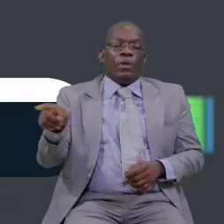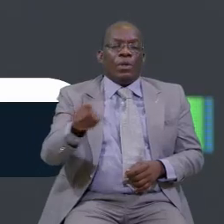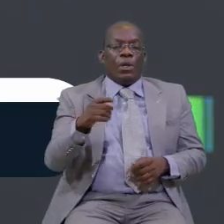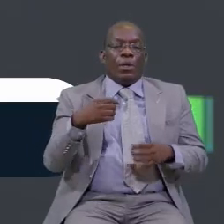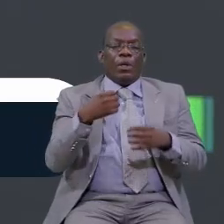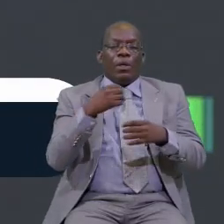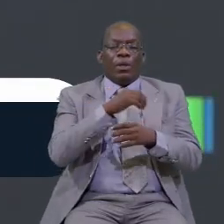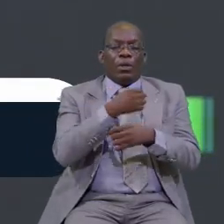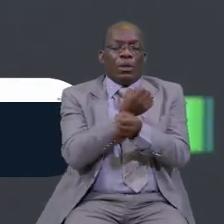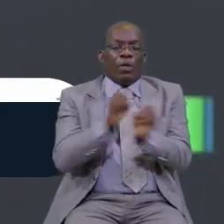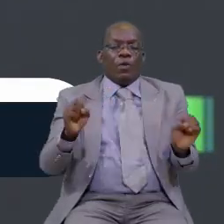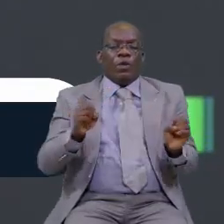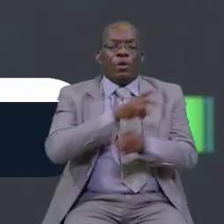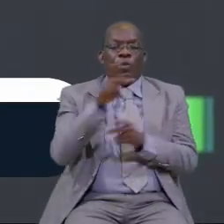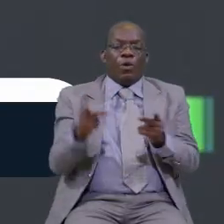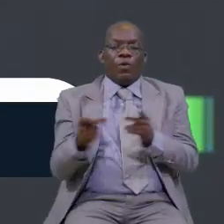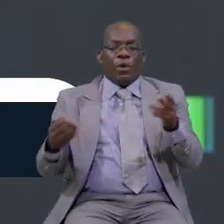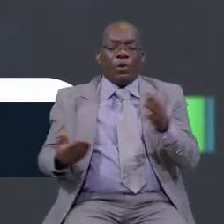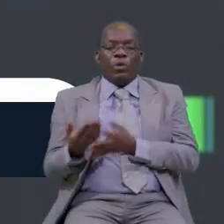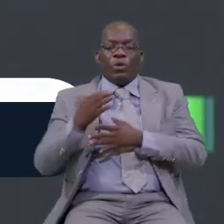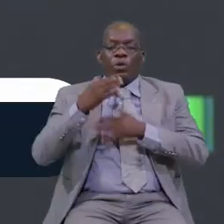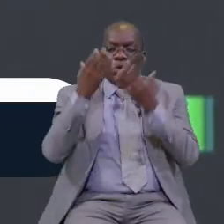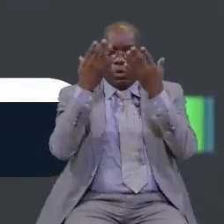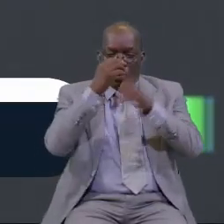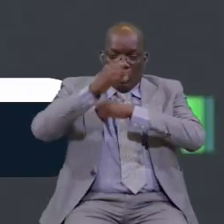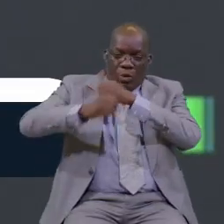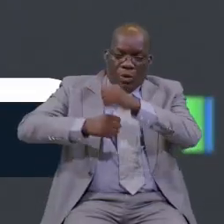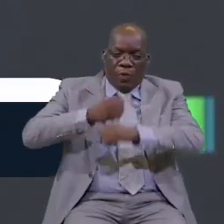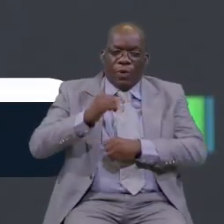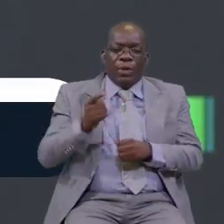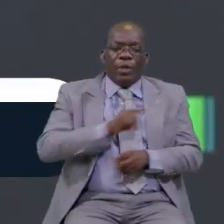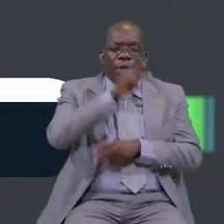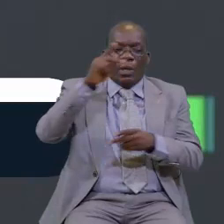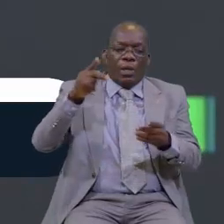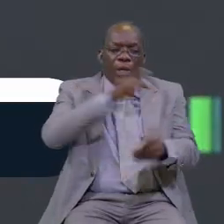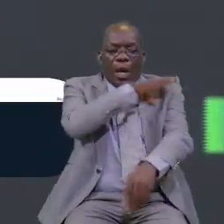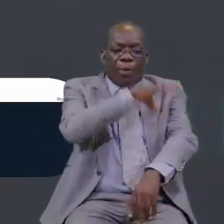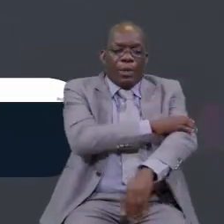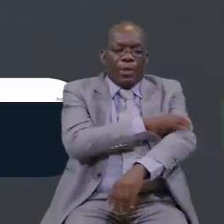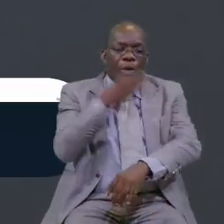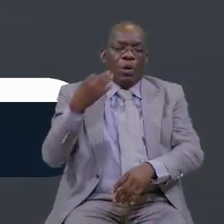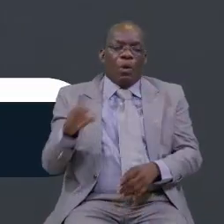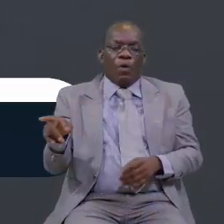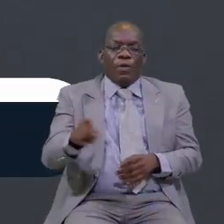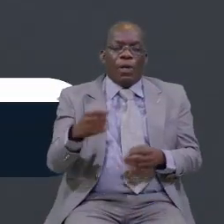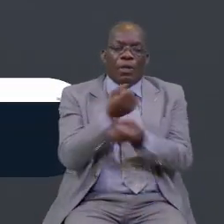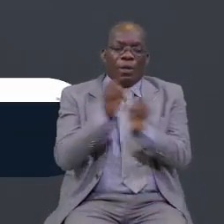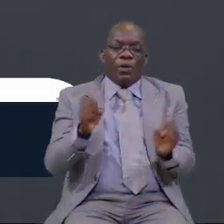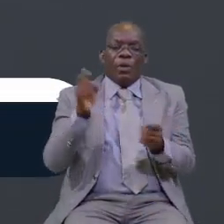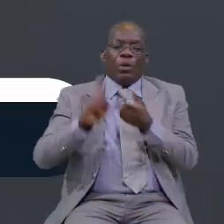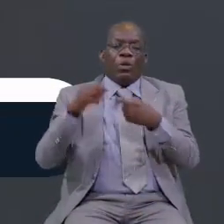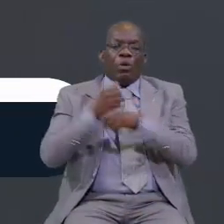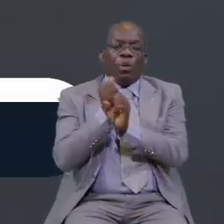suffering. The captain of their salvation. That's Christ. To make the captain of